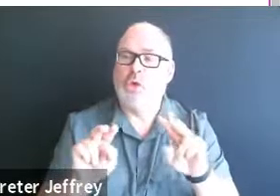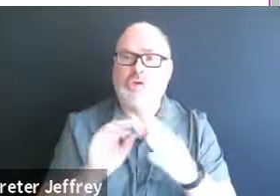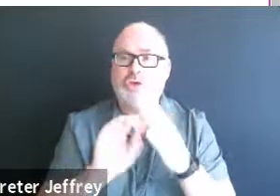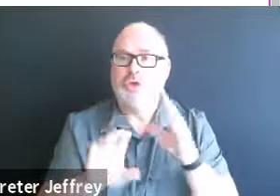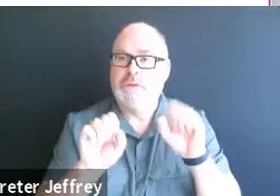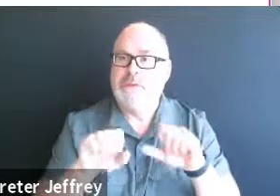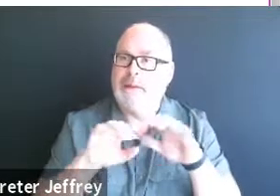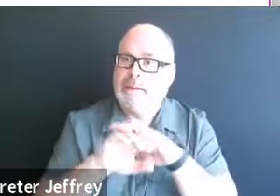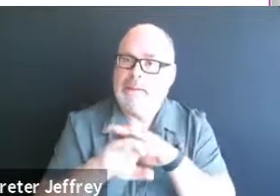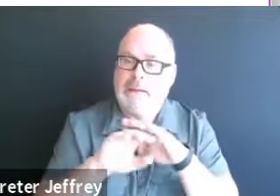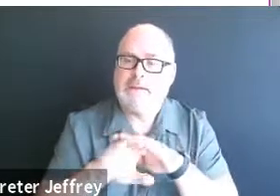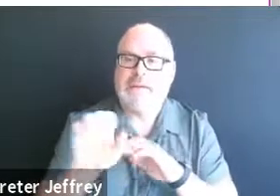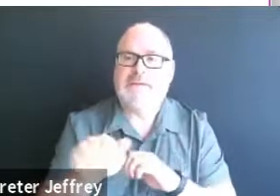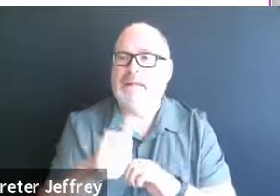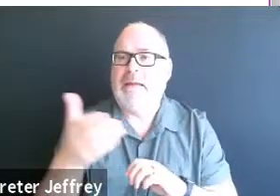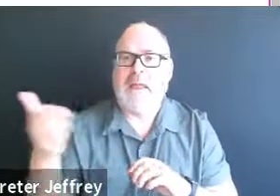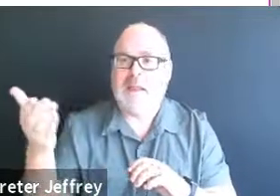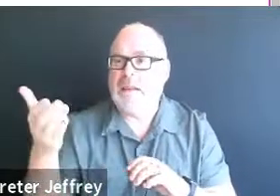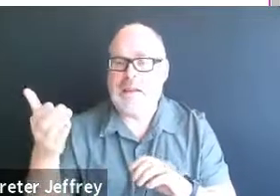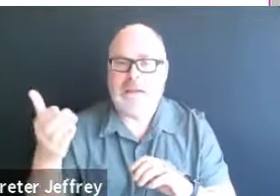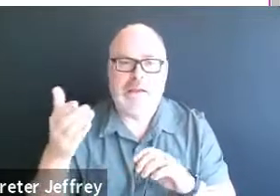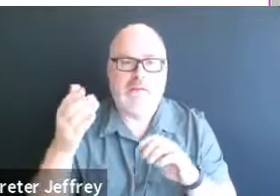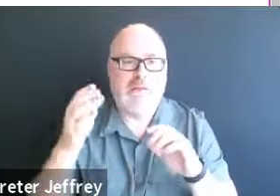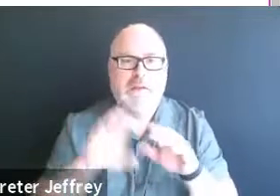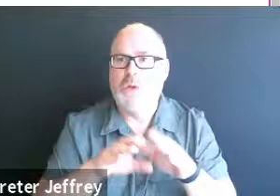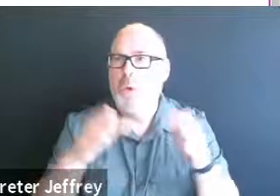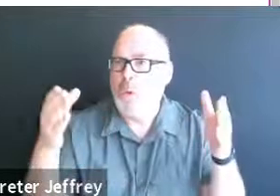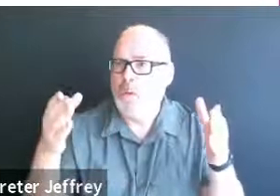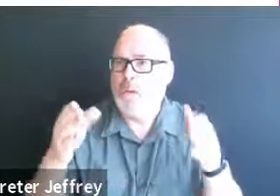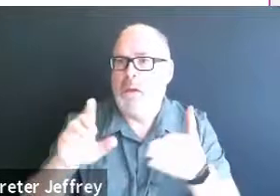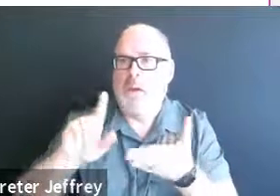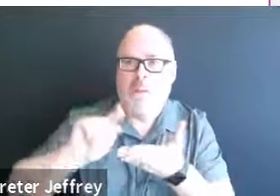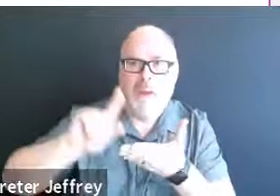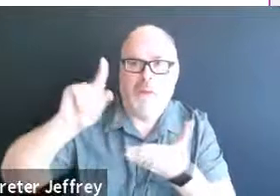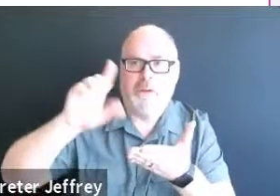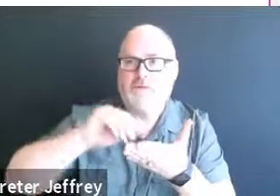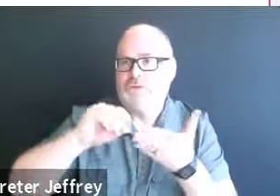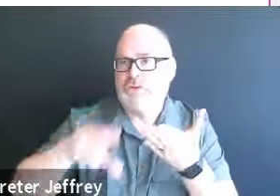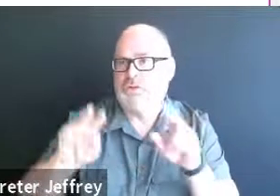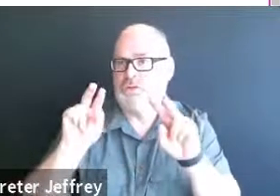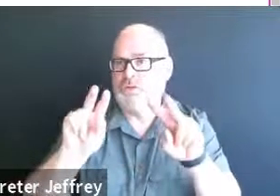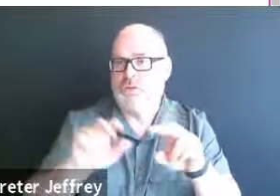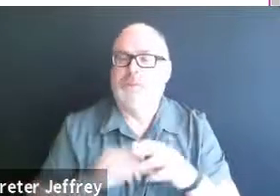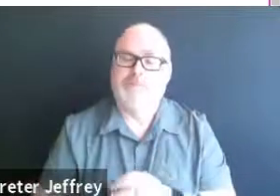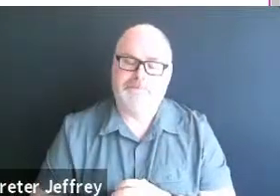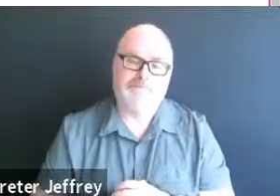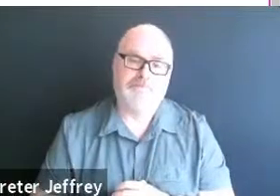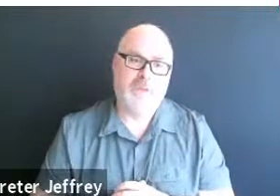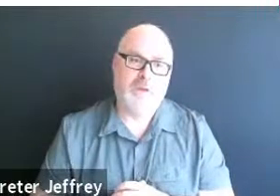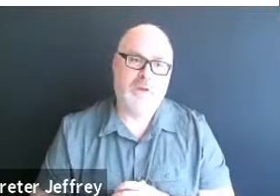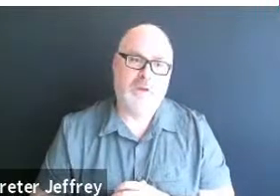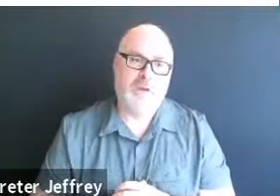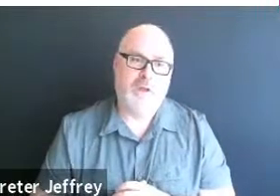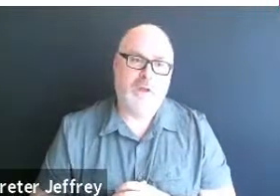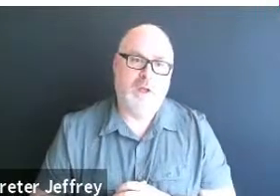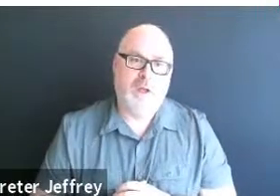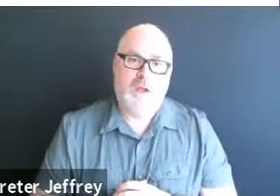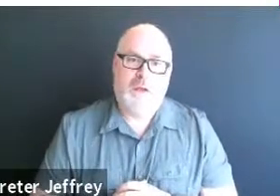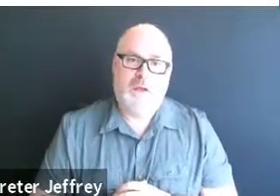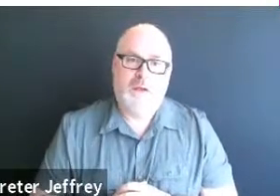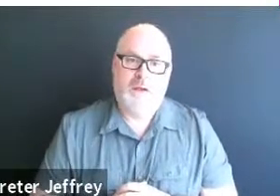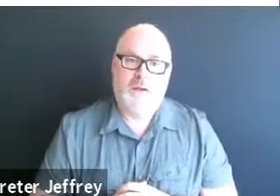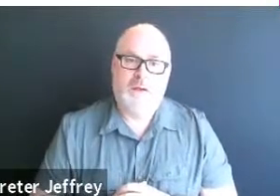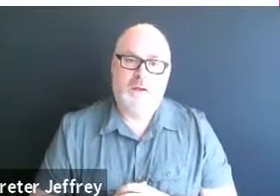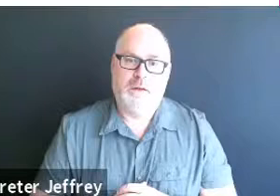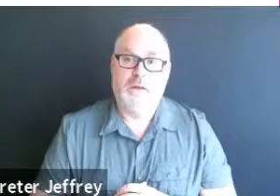for student view. You can make sure students are able to access anything that has been enabled or published for student view.